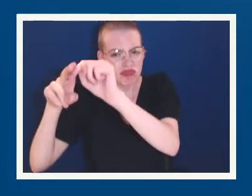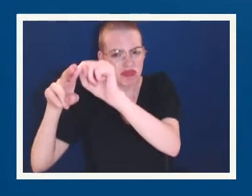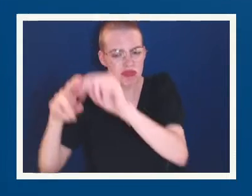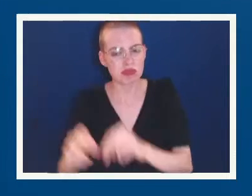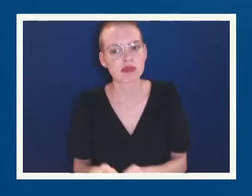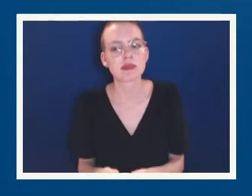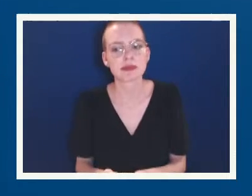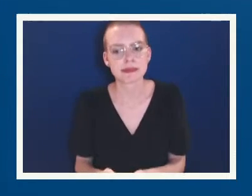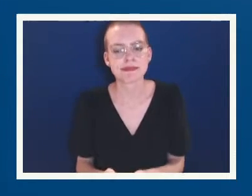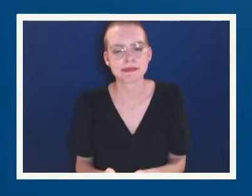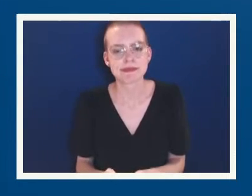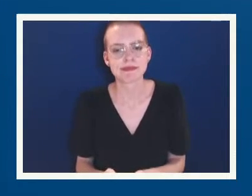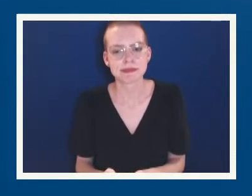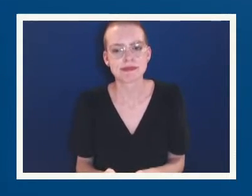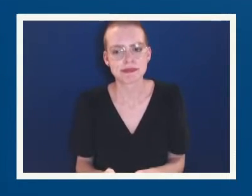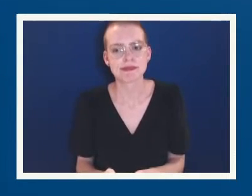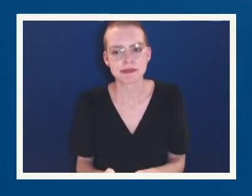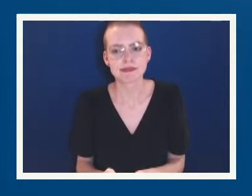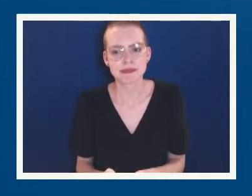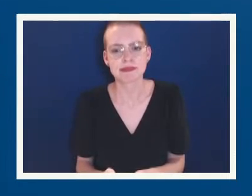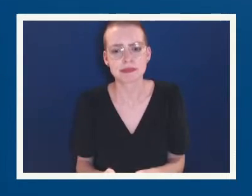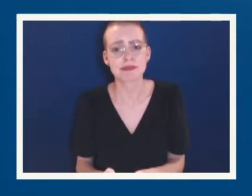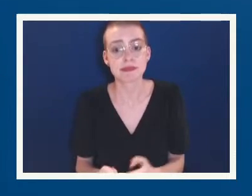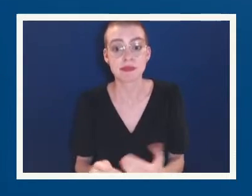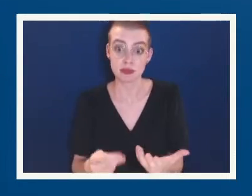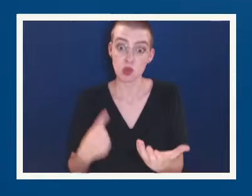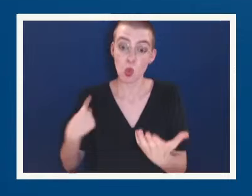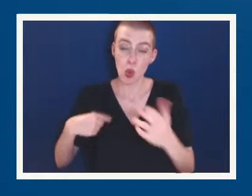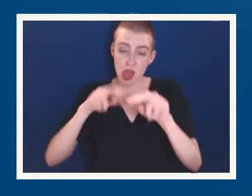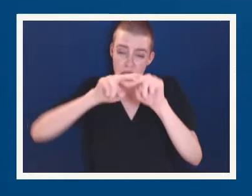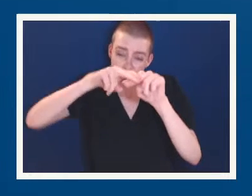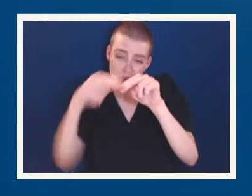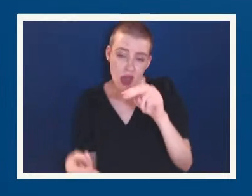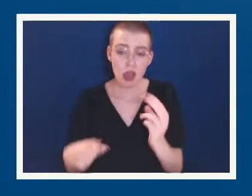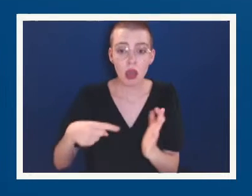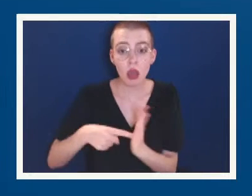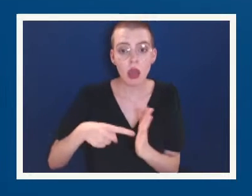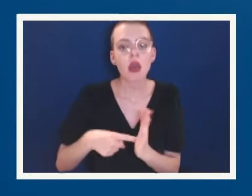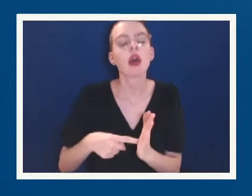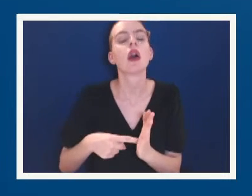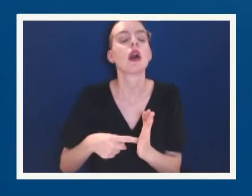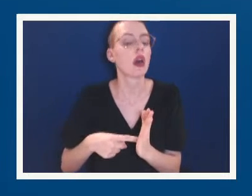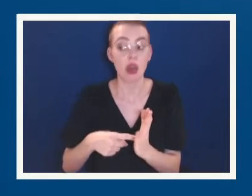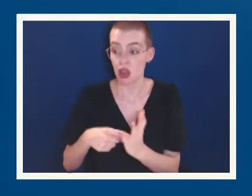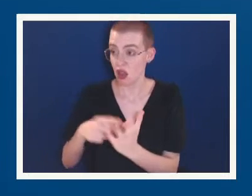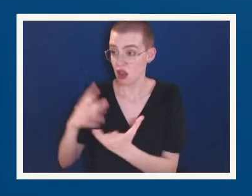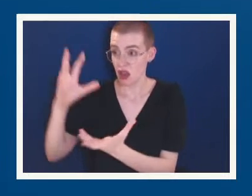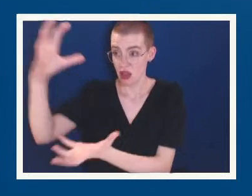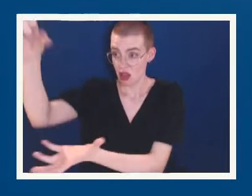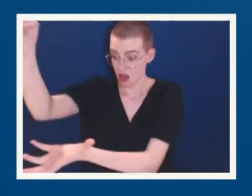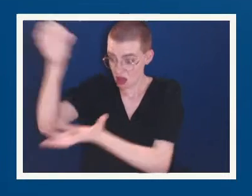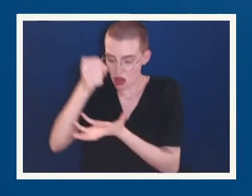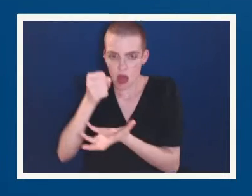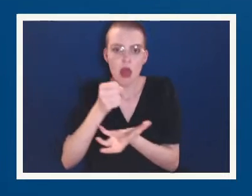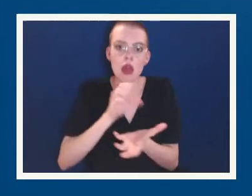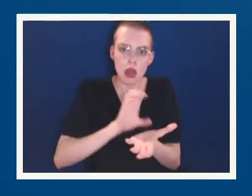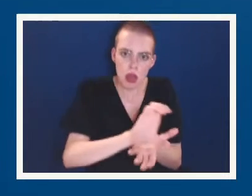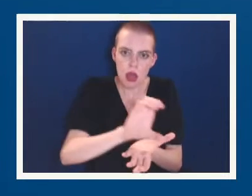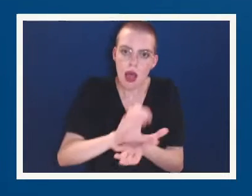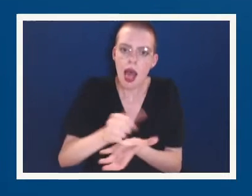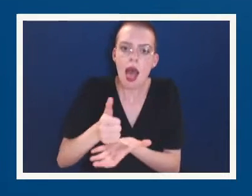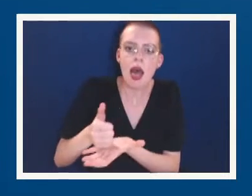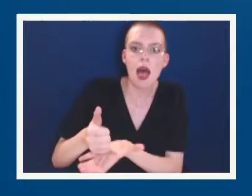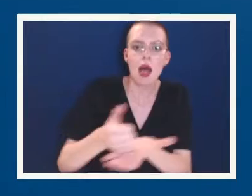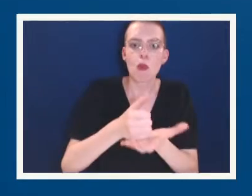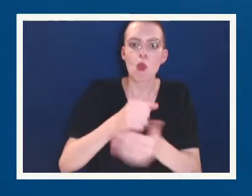And by such a massive reduction in debt, we're able to help working and middle-class families in America. Look, we're finally making sure the